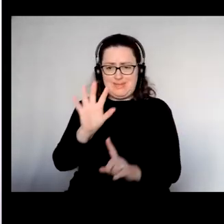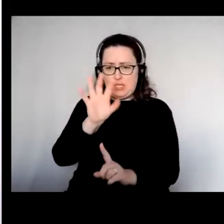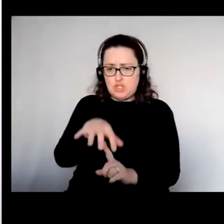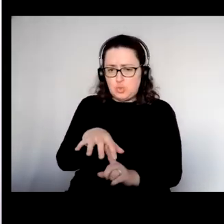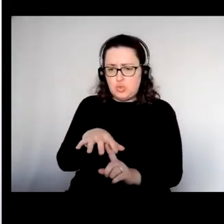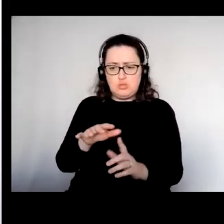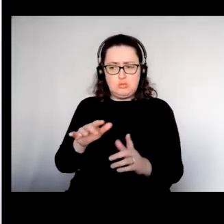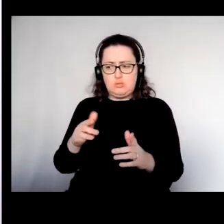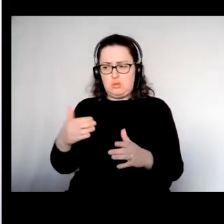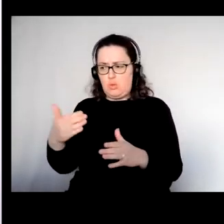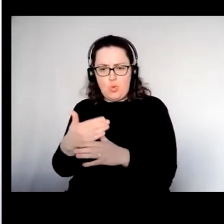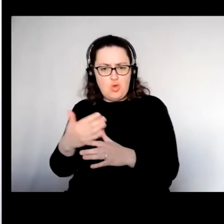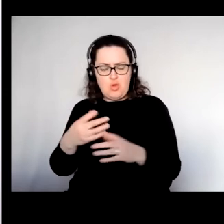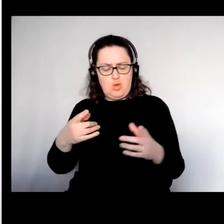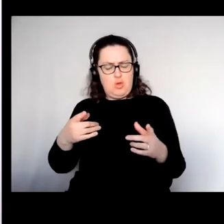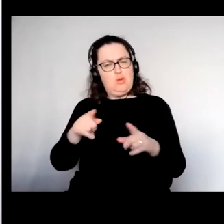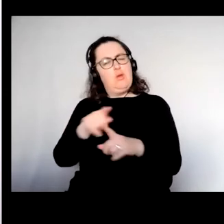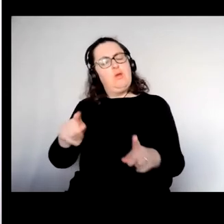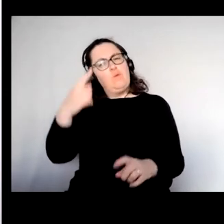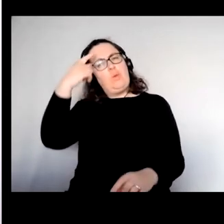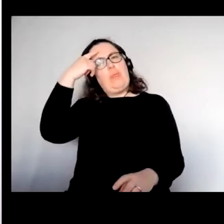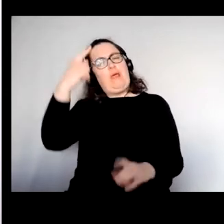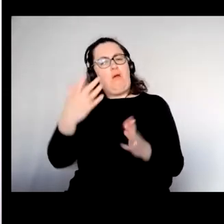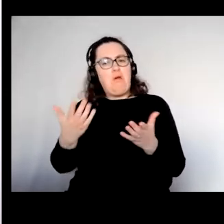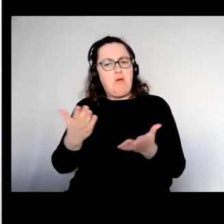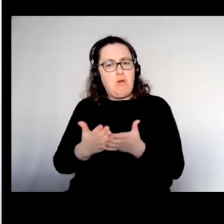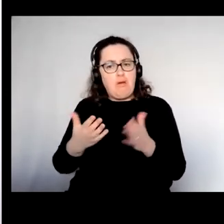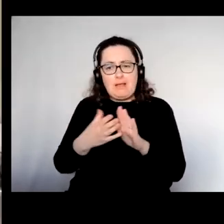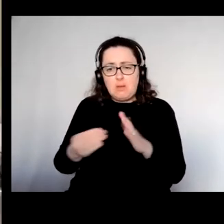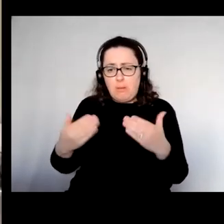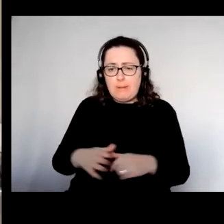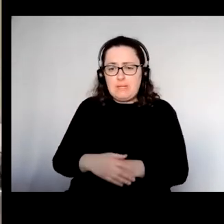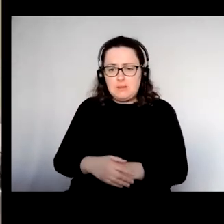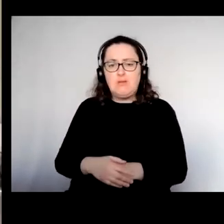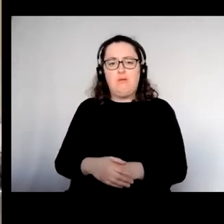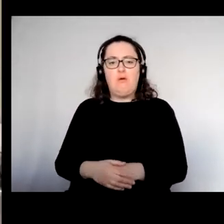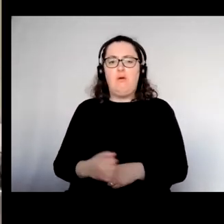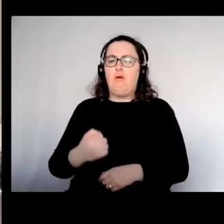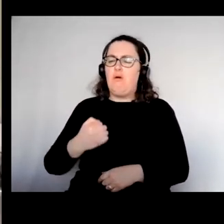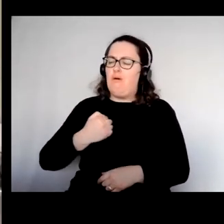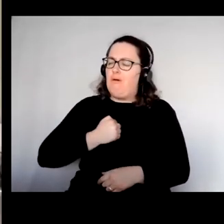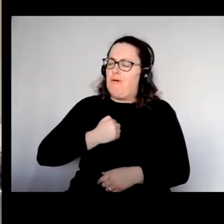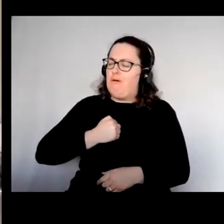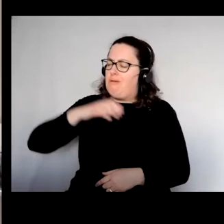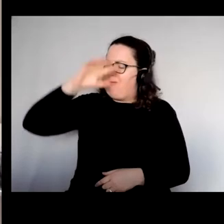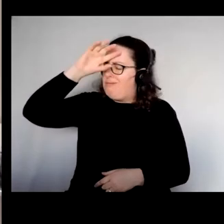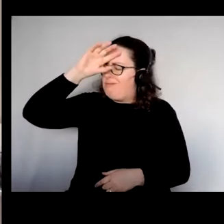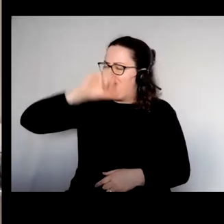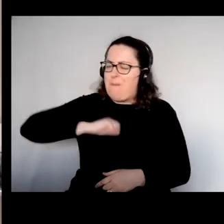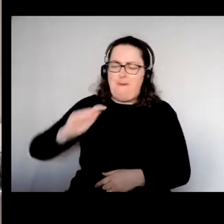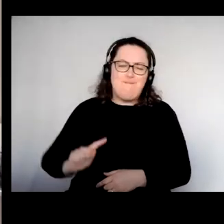if you can think of any, or if you can, remind us of any examples. I remember my very